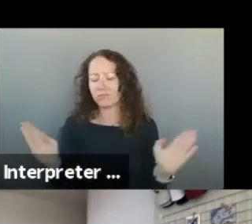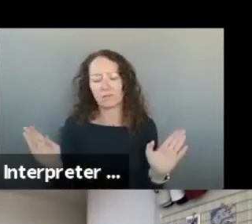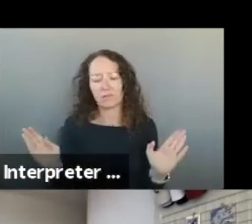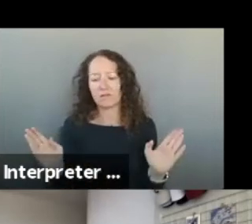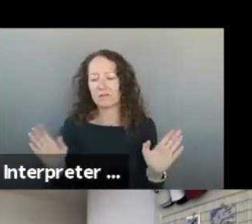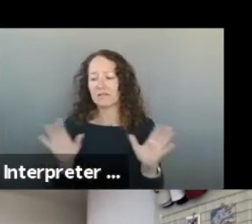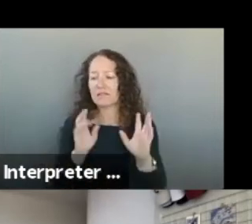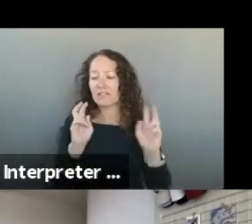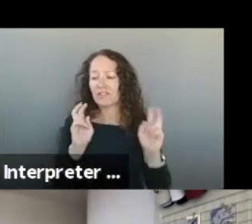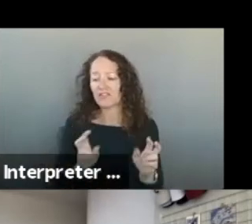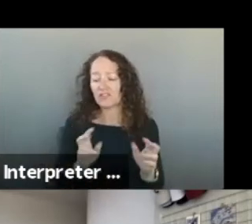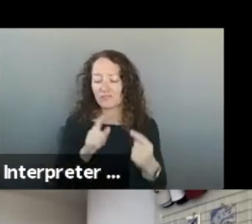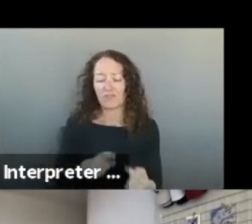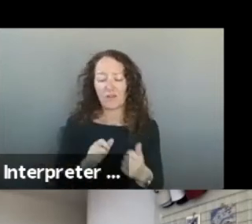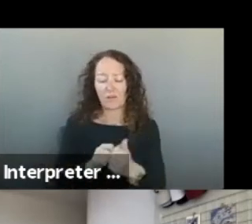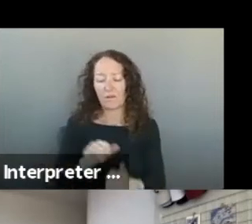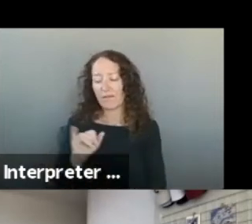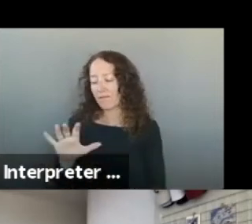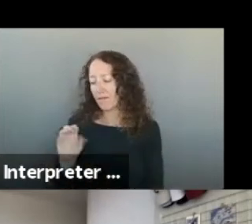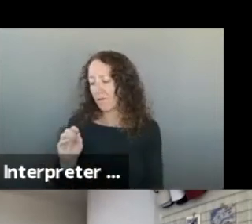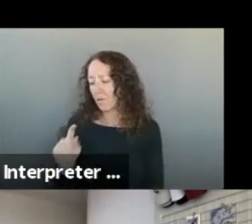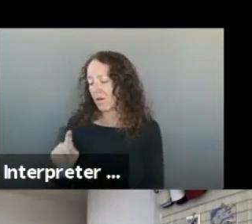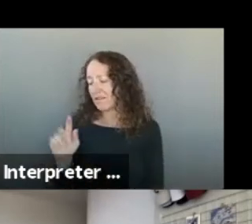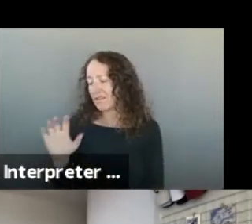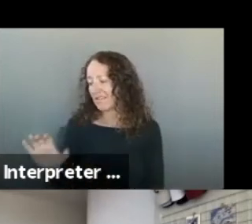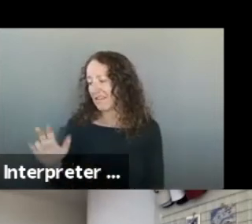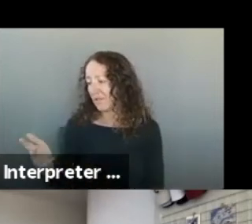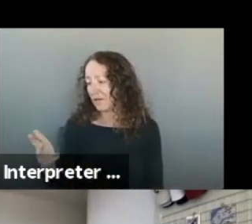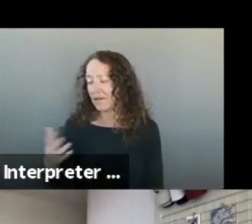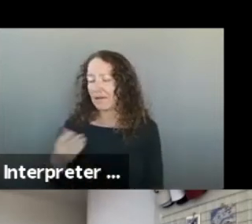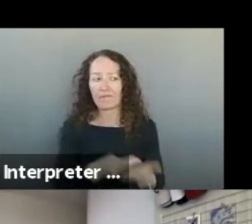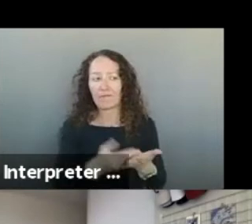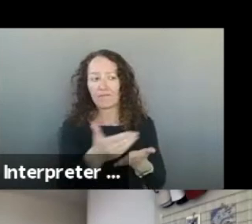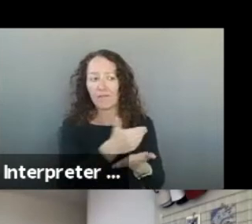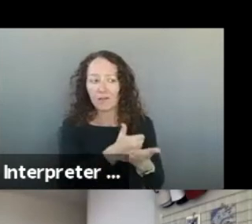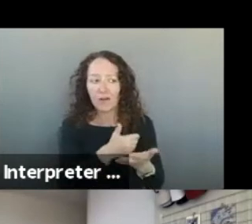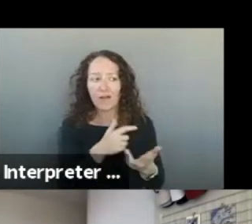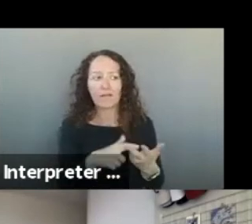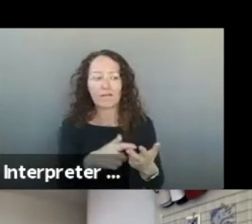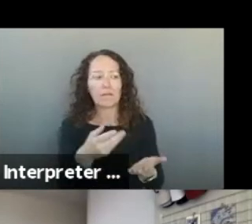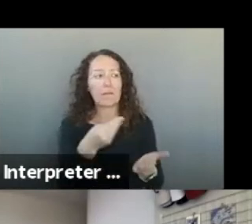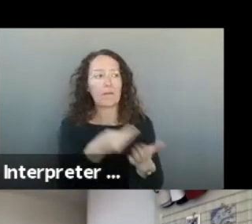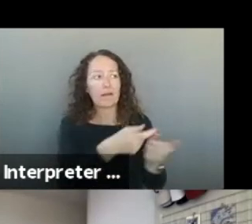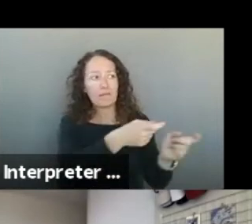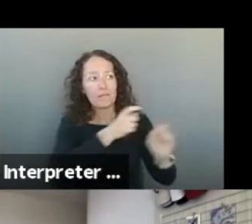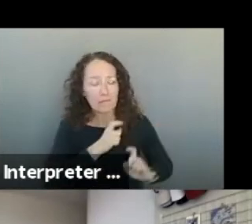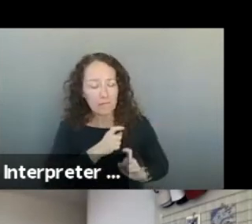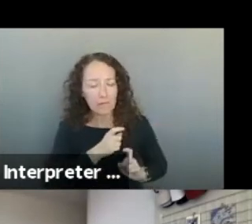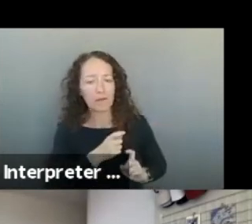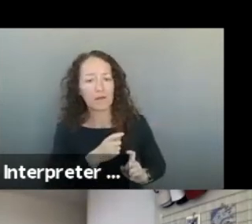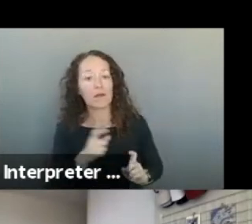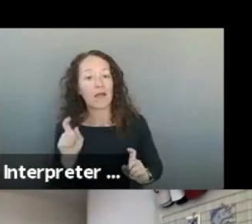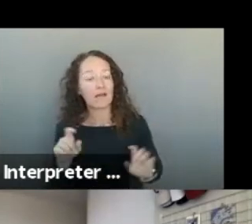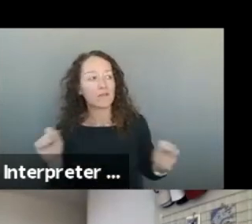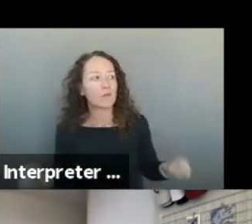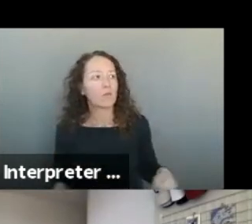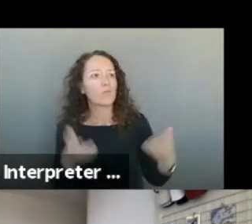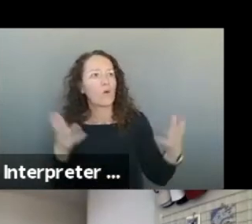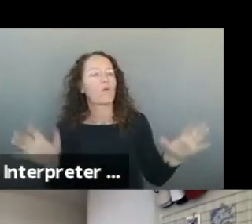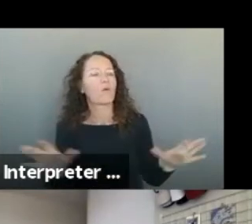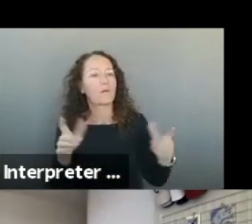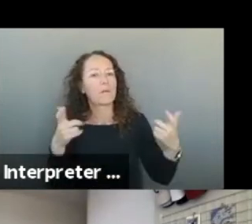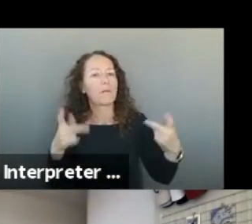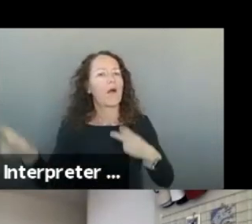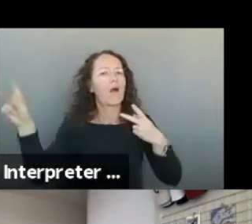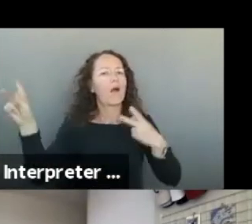we get money, that you have to throw a big fancy gala in order to get the money to run your program.